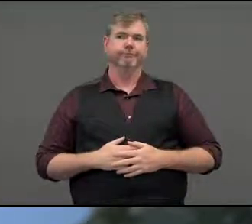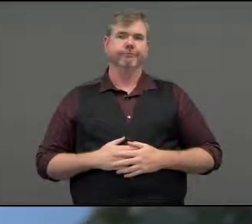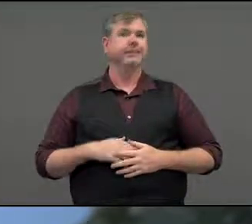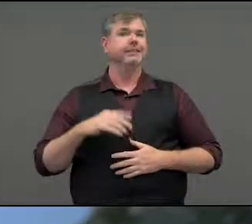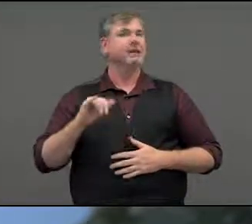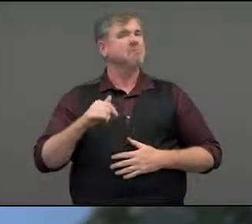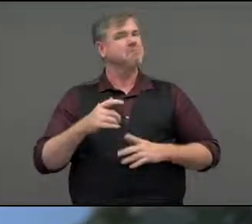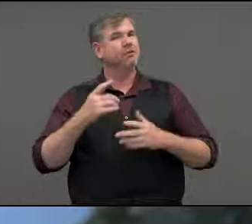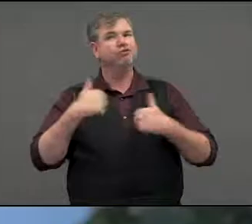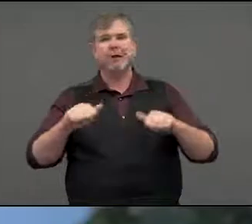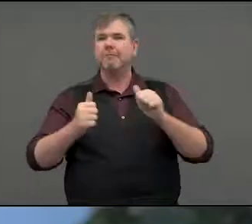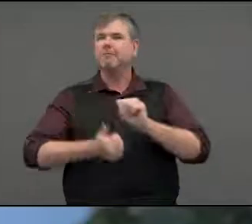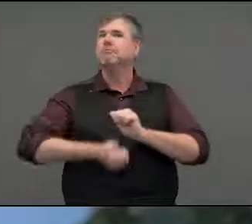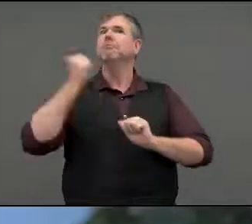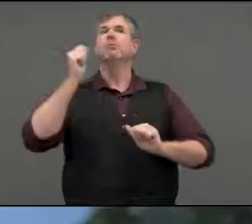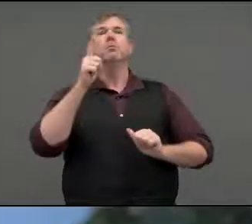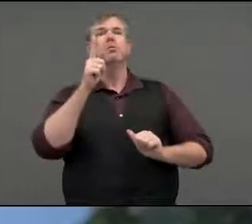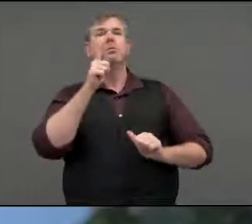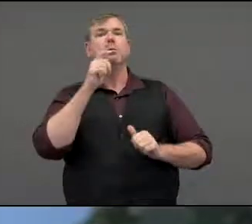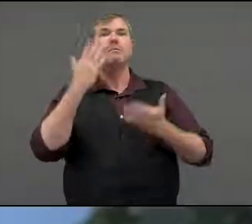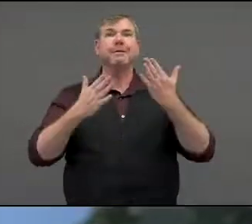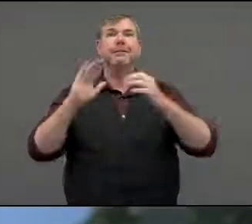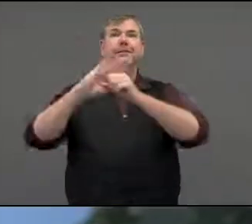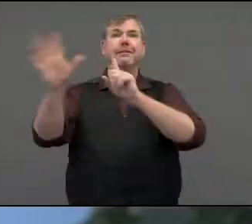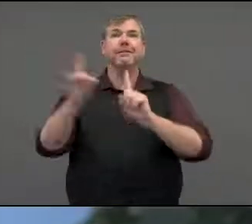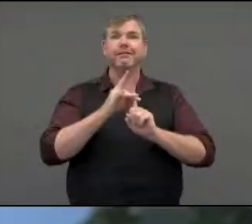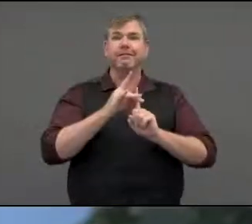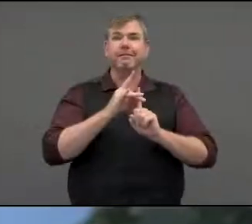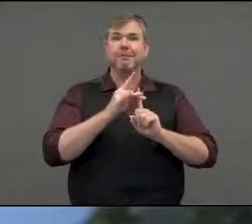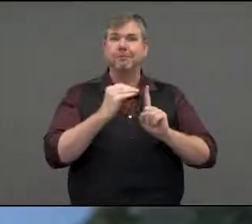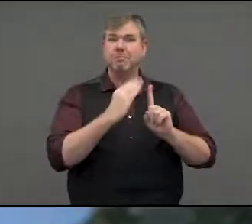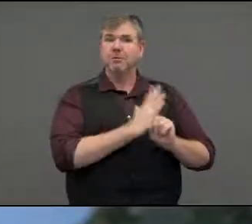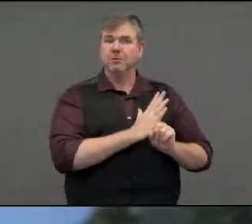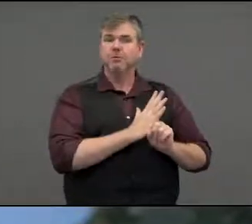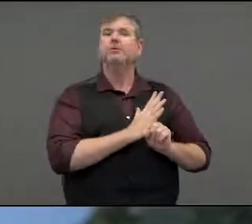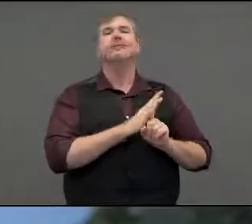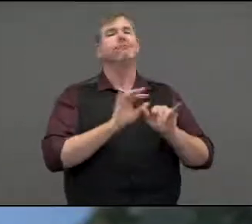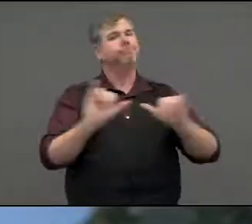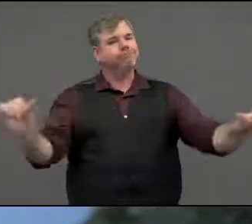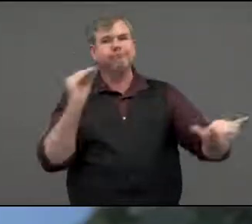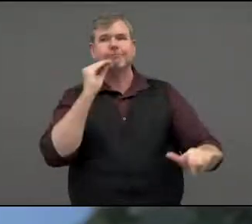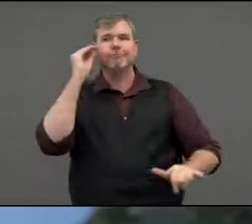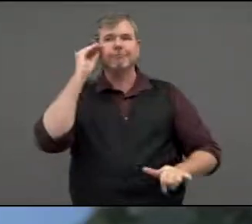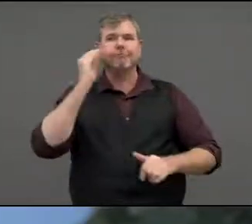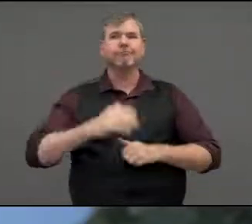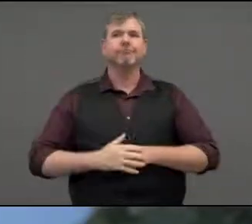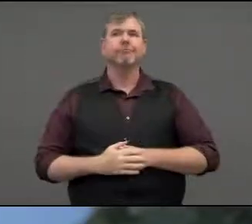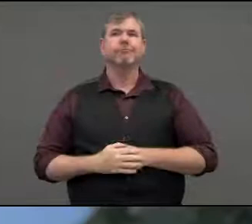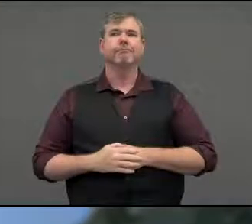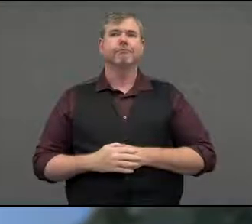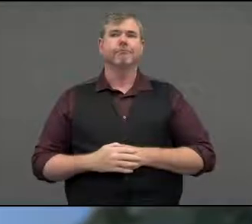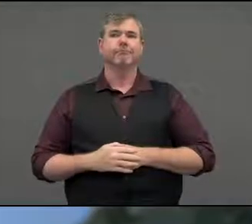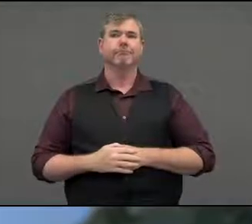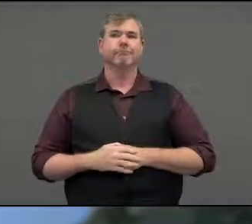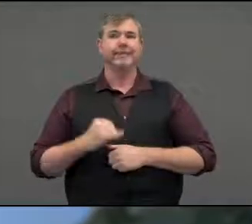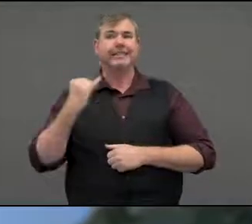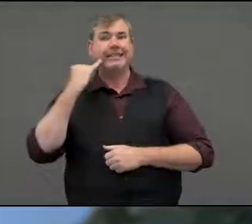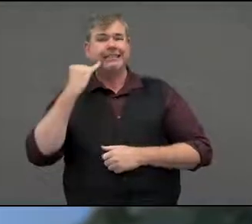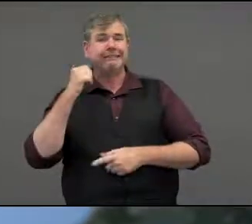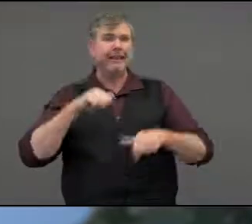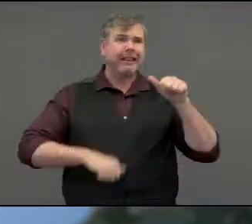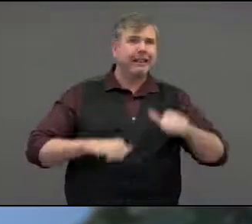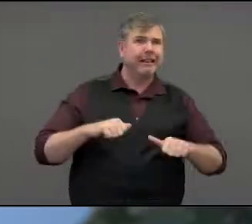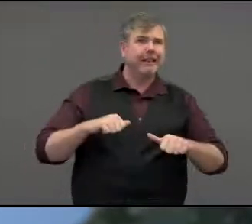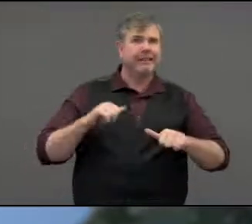doesn't mean you should. They should still be maximizing the amount of employees working from home, which will help prevent